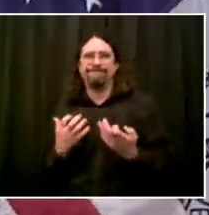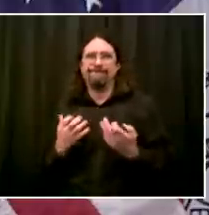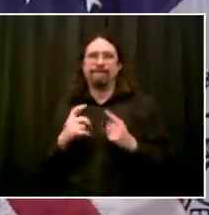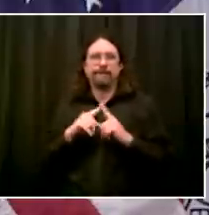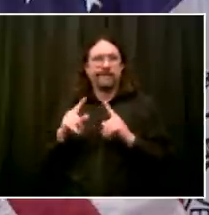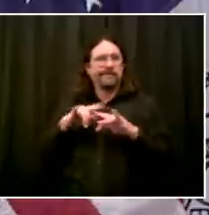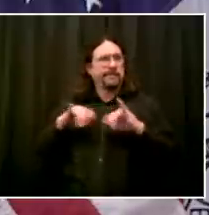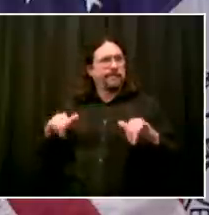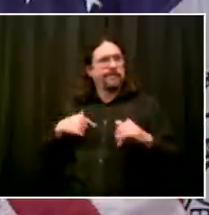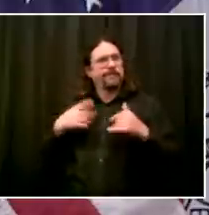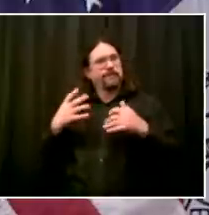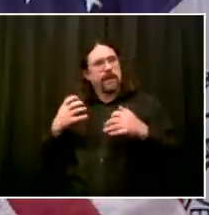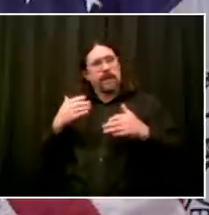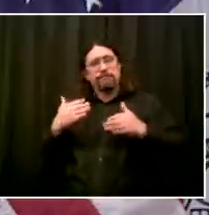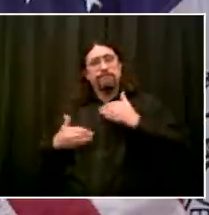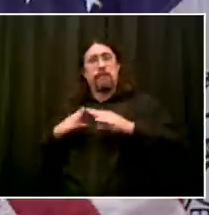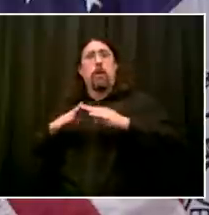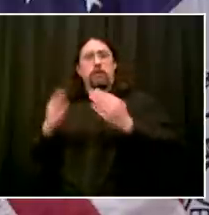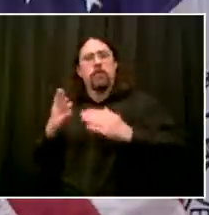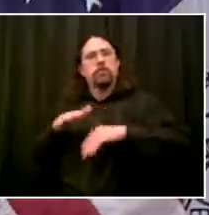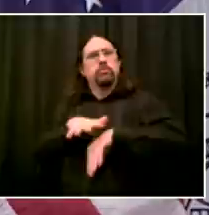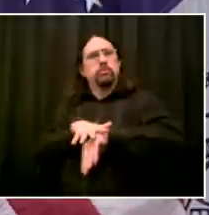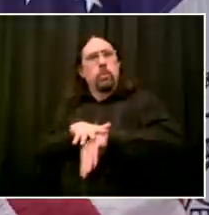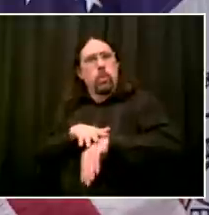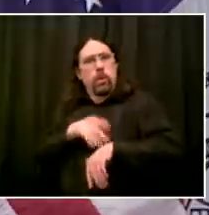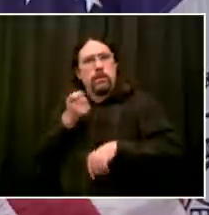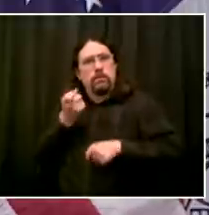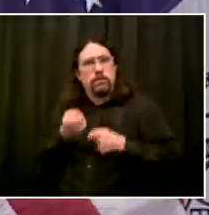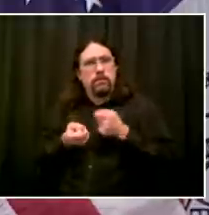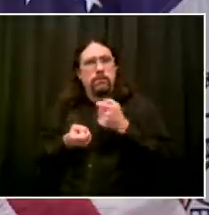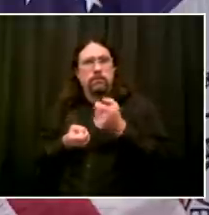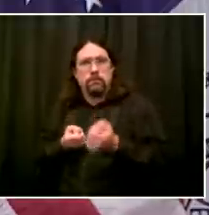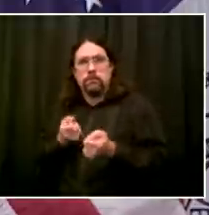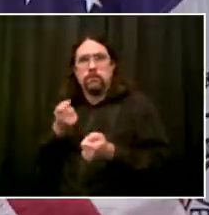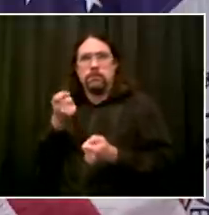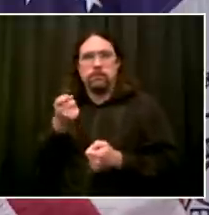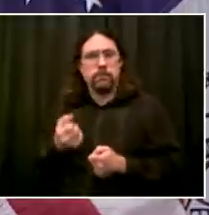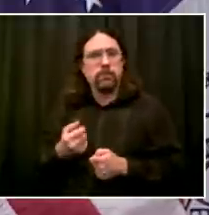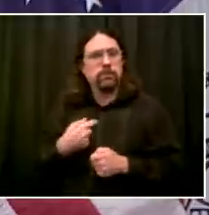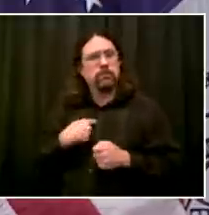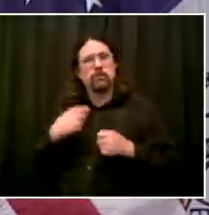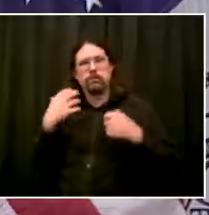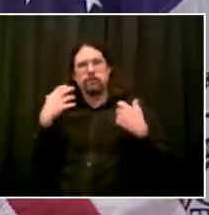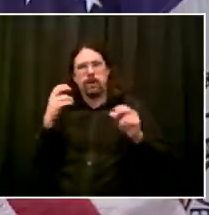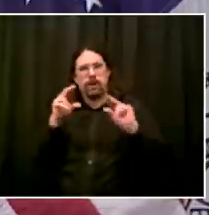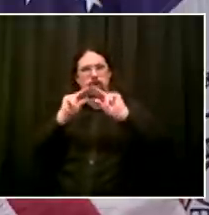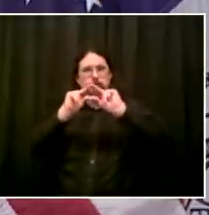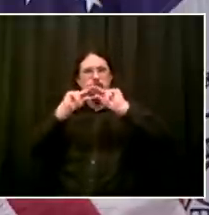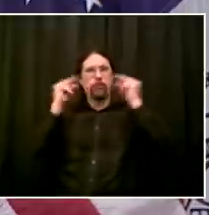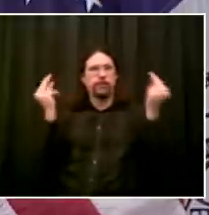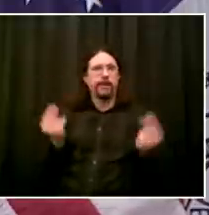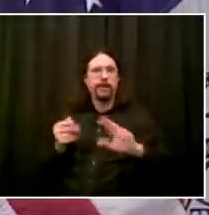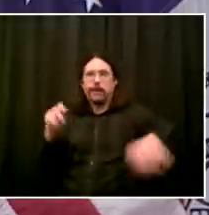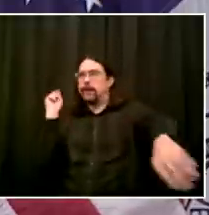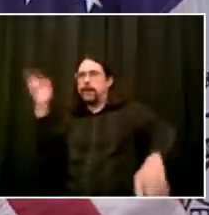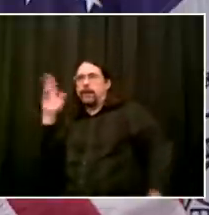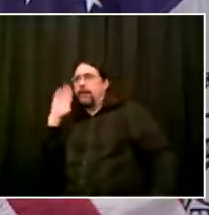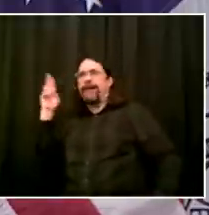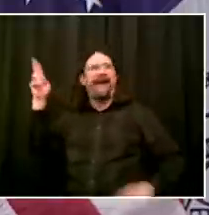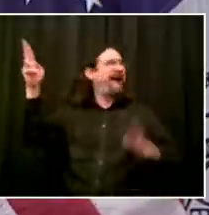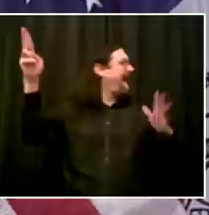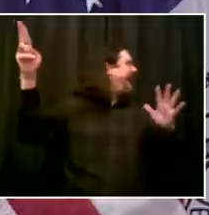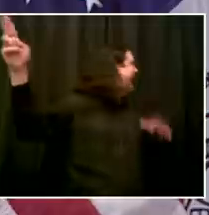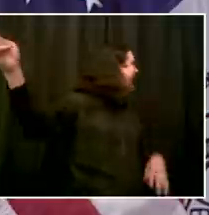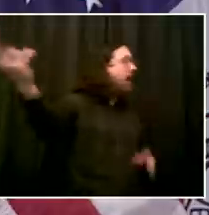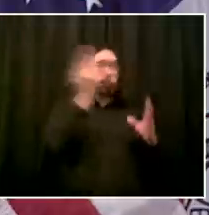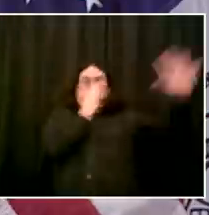setbacks. I don't want the boomerang, and that's what I'm guarding against. So the day, it's an organic thing, Rich. The day that